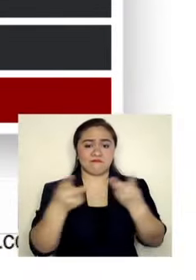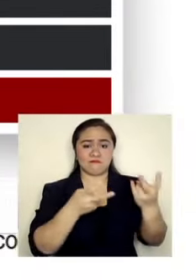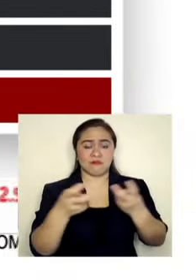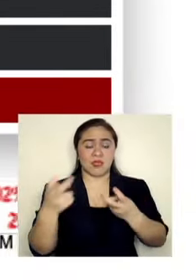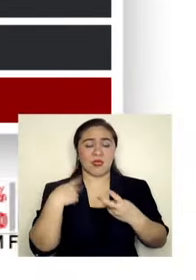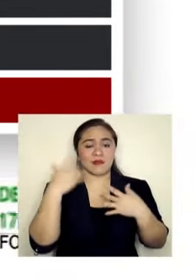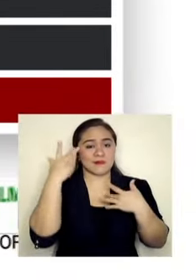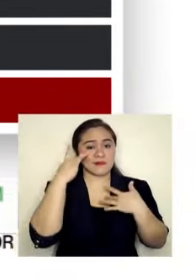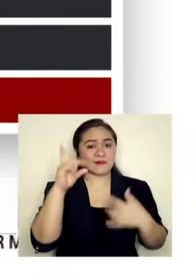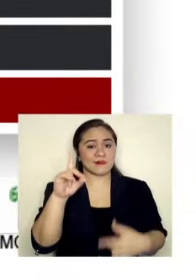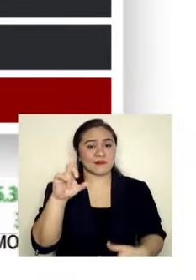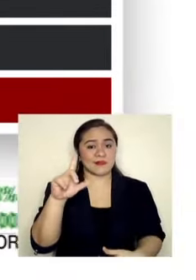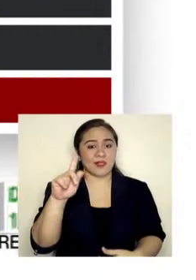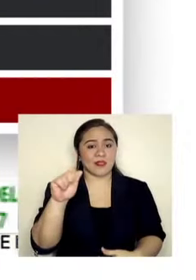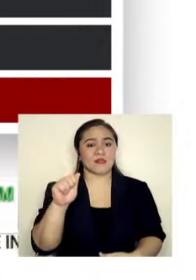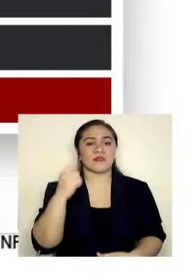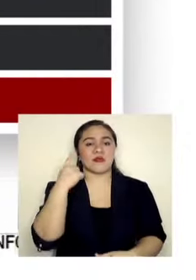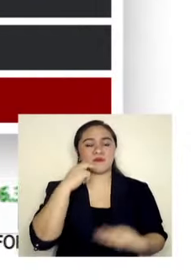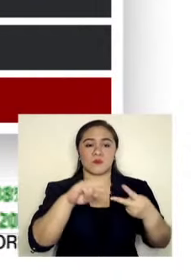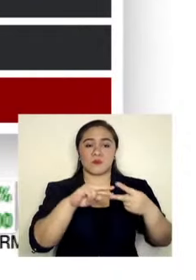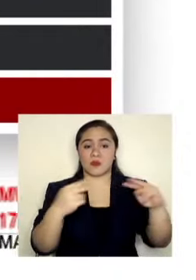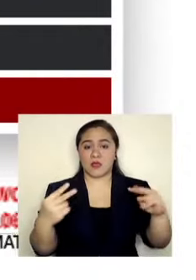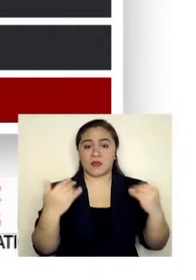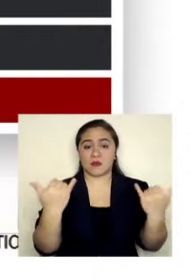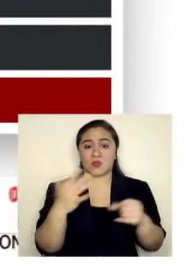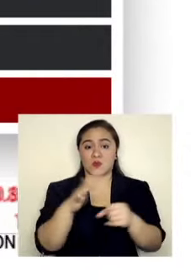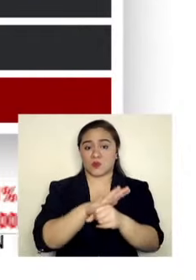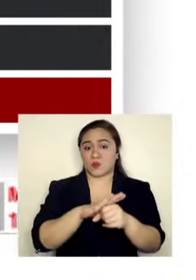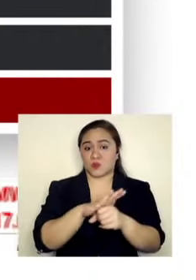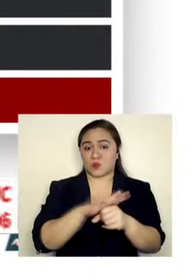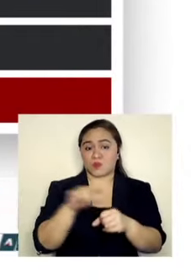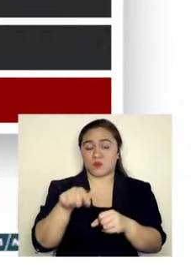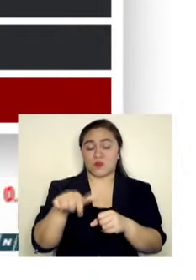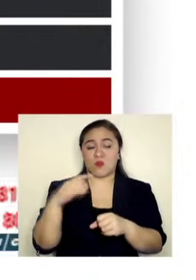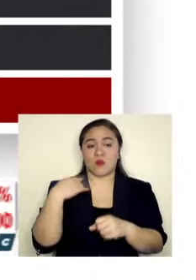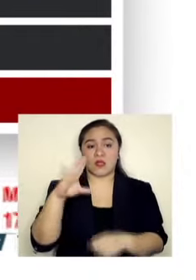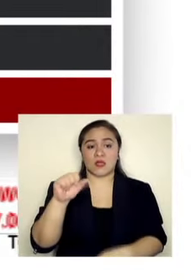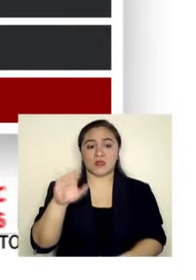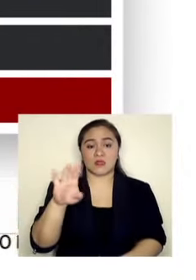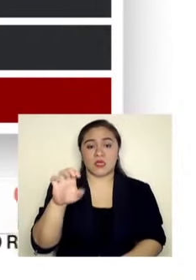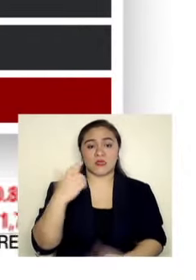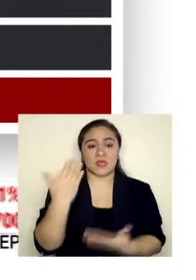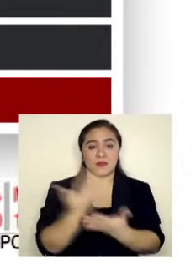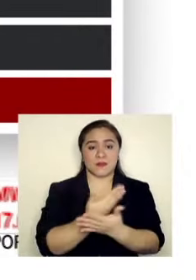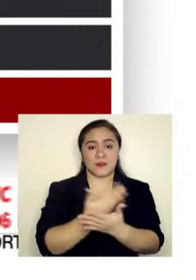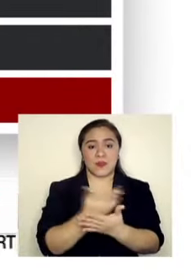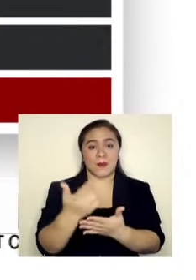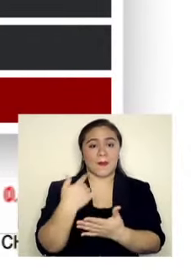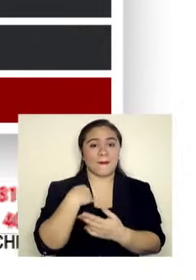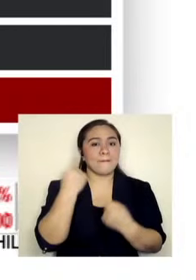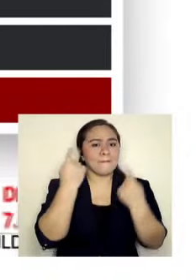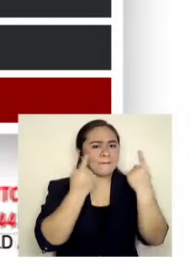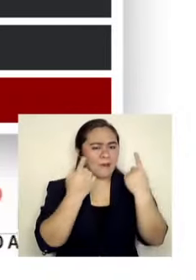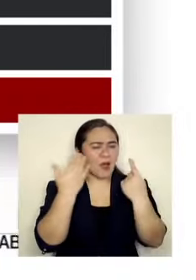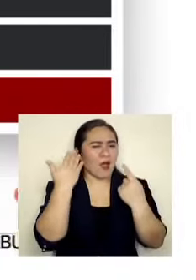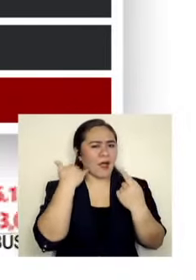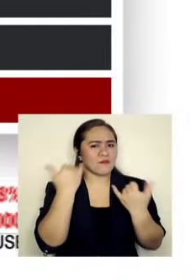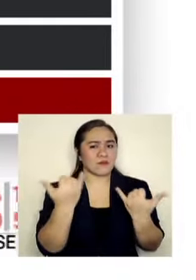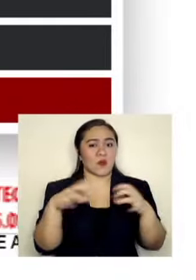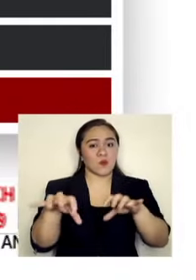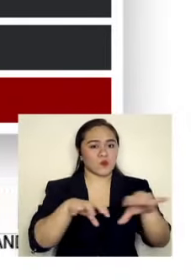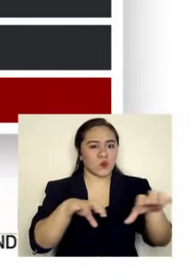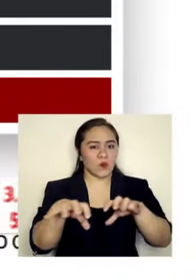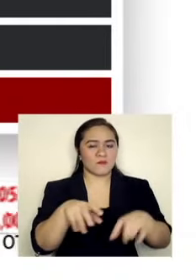DOH also reported a dozen new local cases. 8 of those cases are still considered active. The DOH